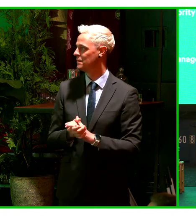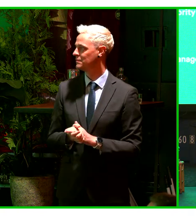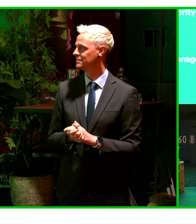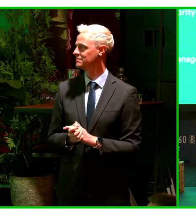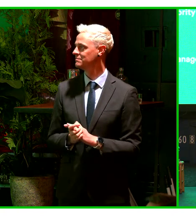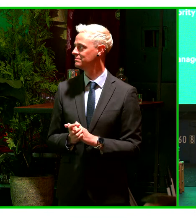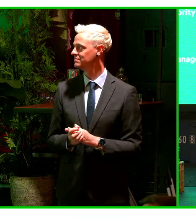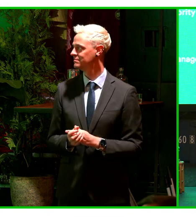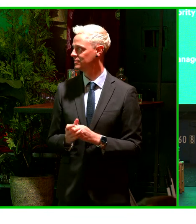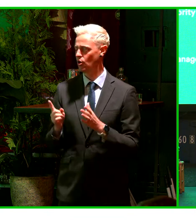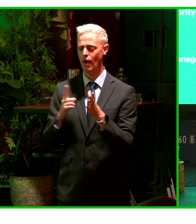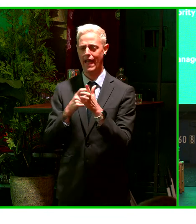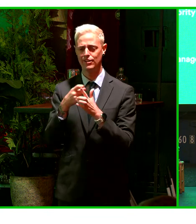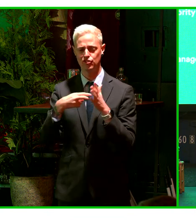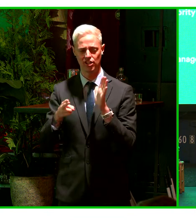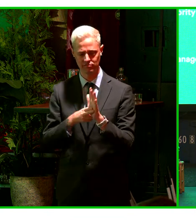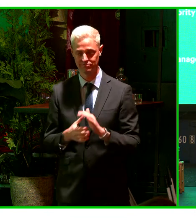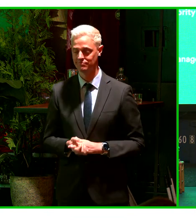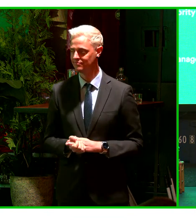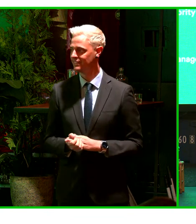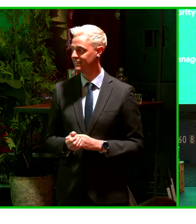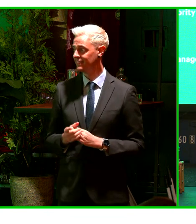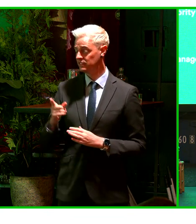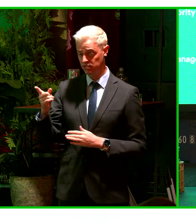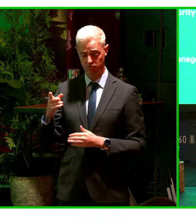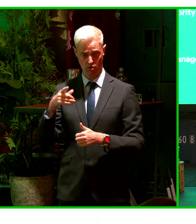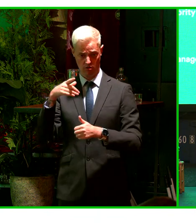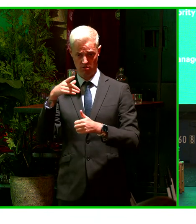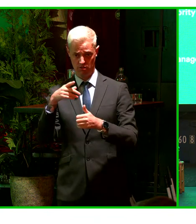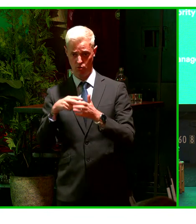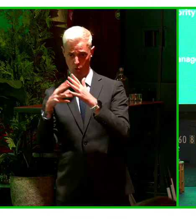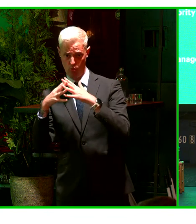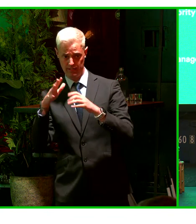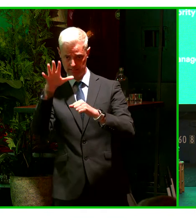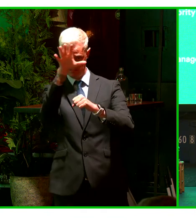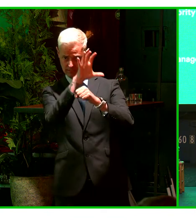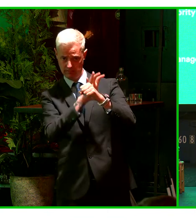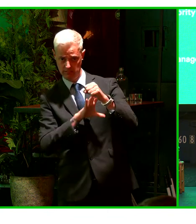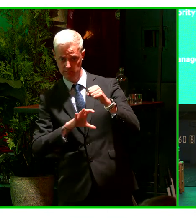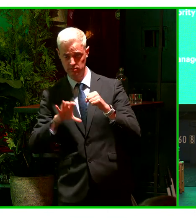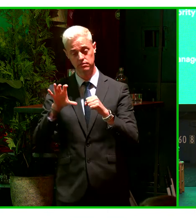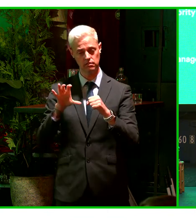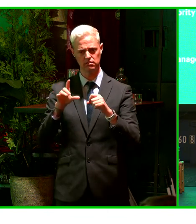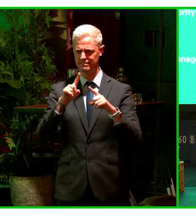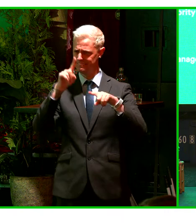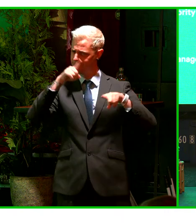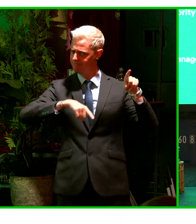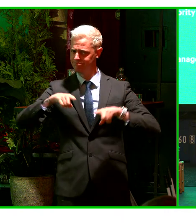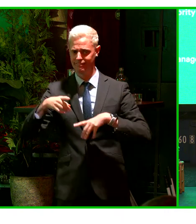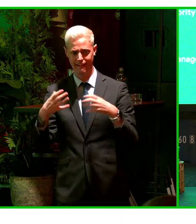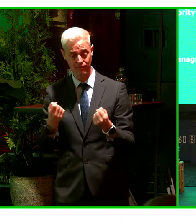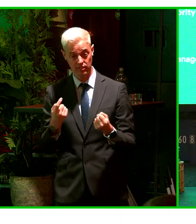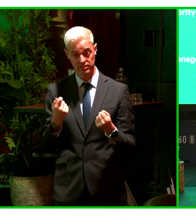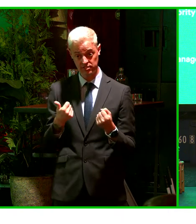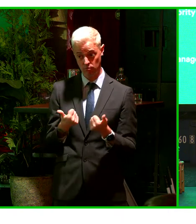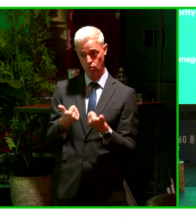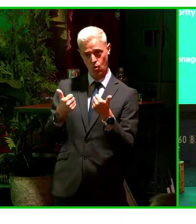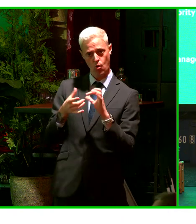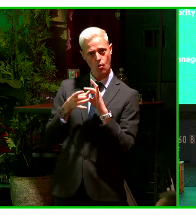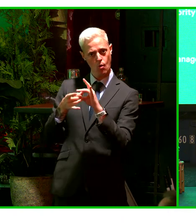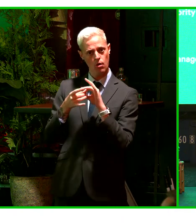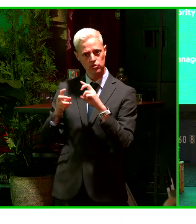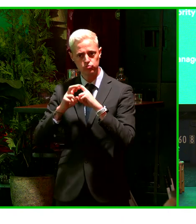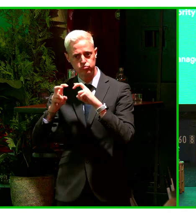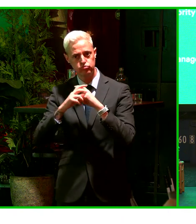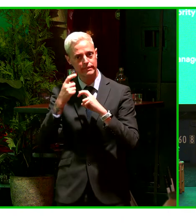geographically diverse Northwest. Obviously, some areas are better connected than others. What